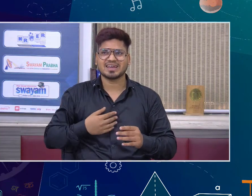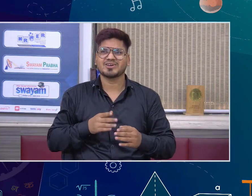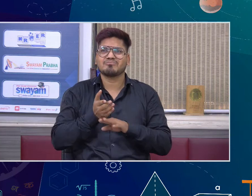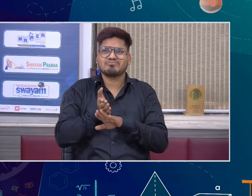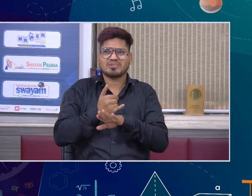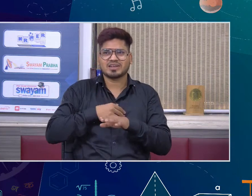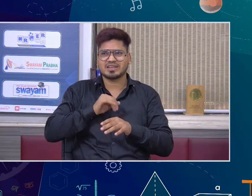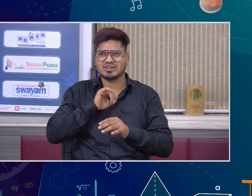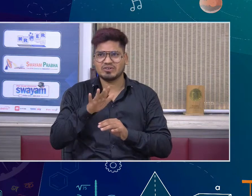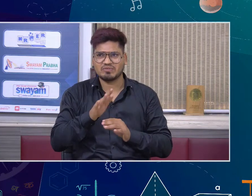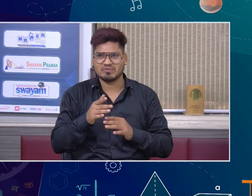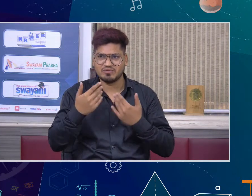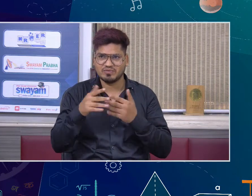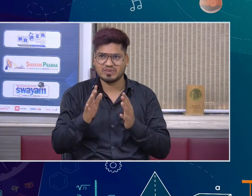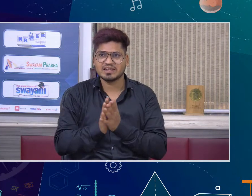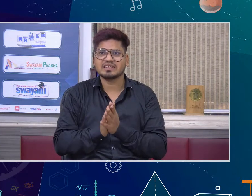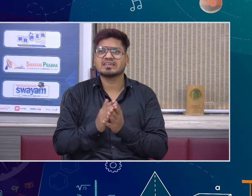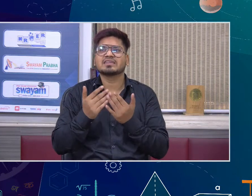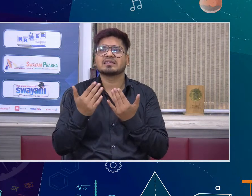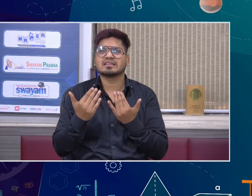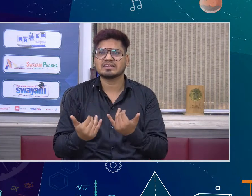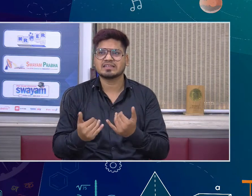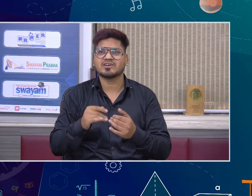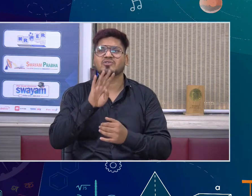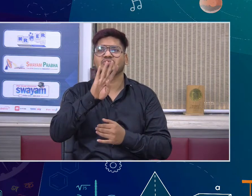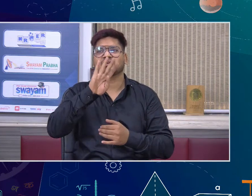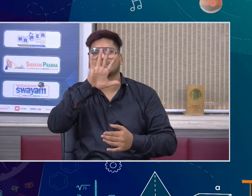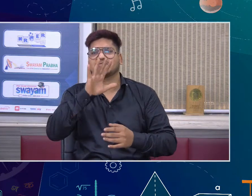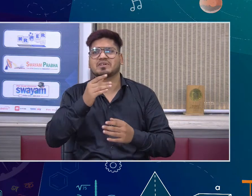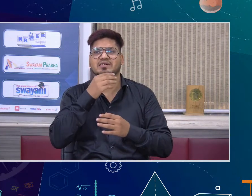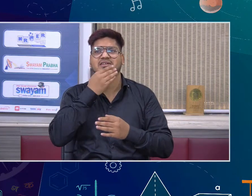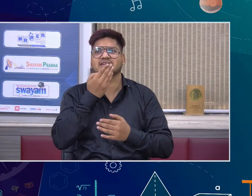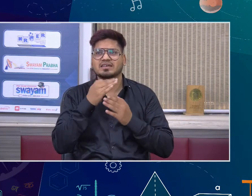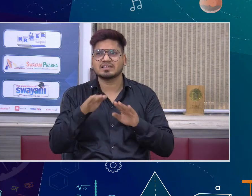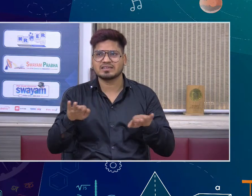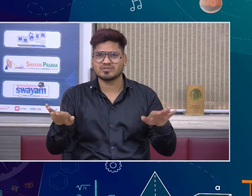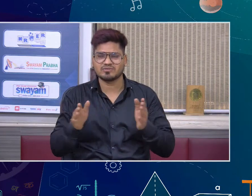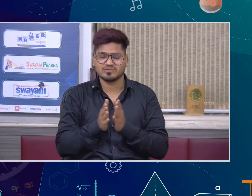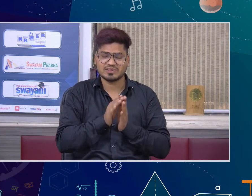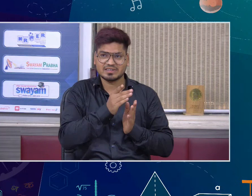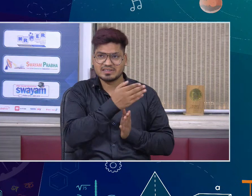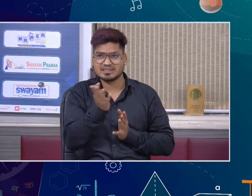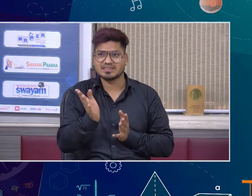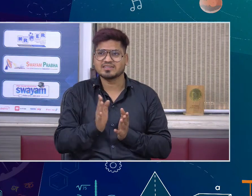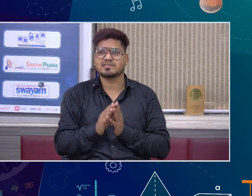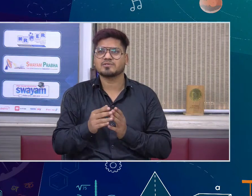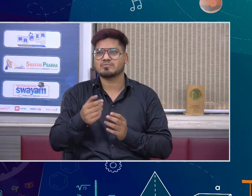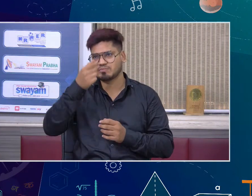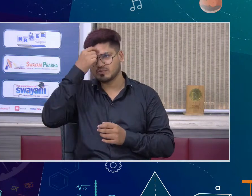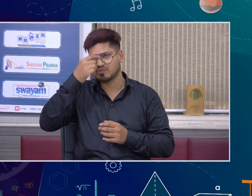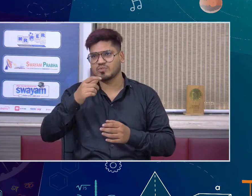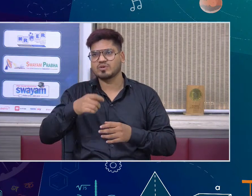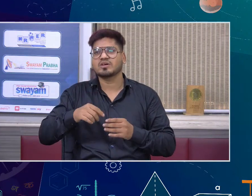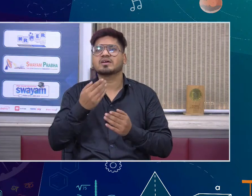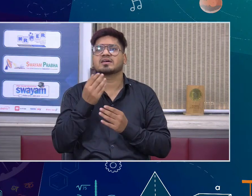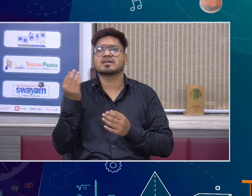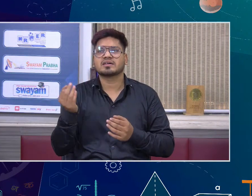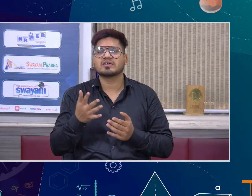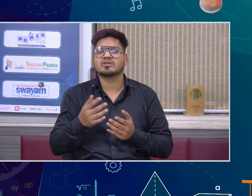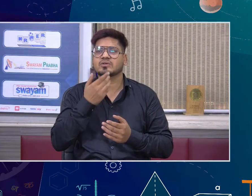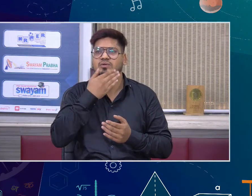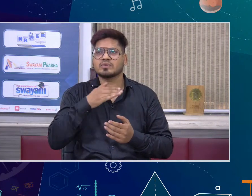said in an inclusive setup maybe 45 children or 35 children like that, including children with